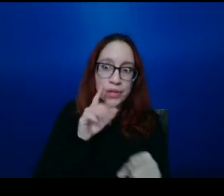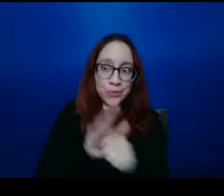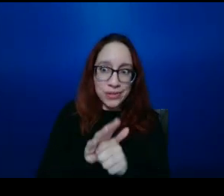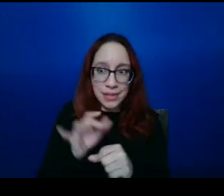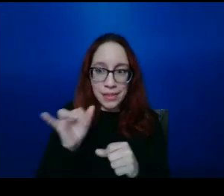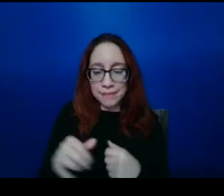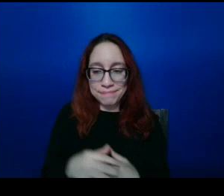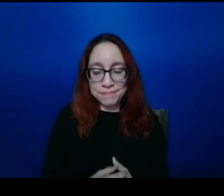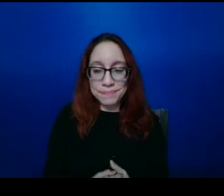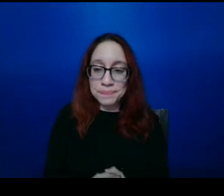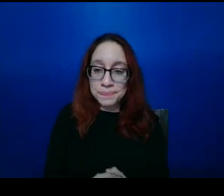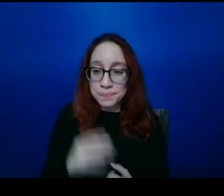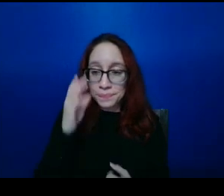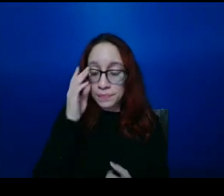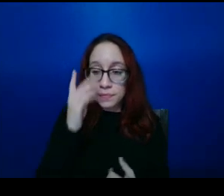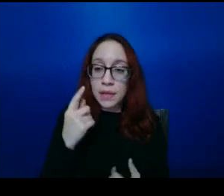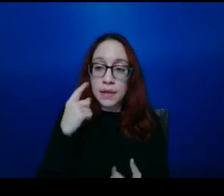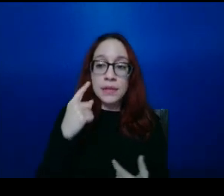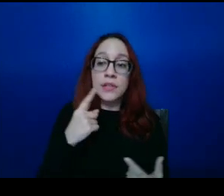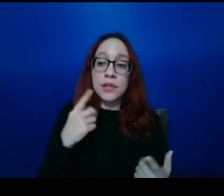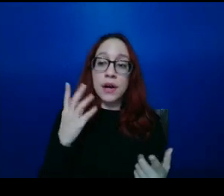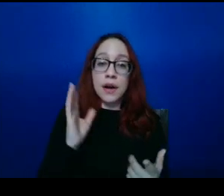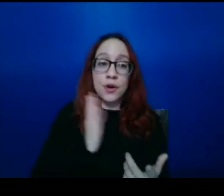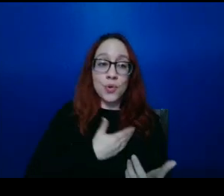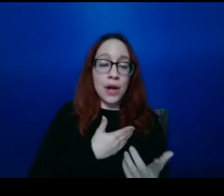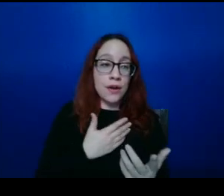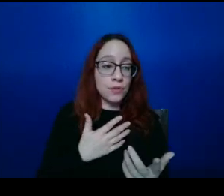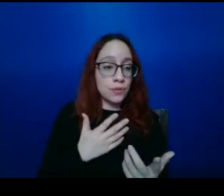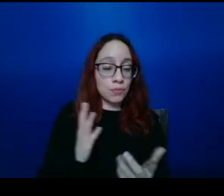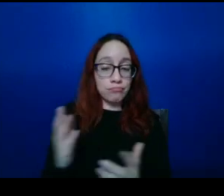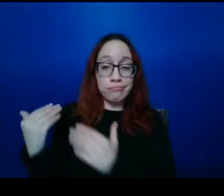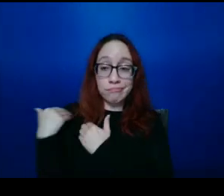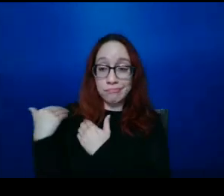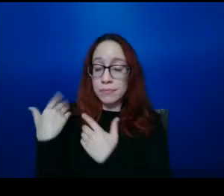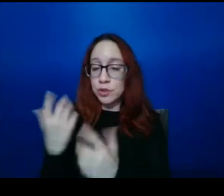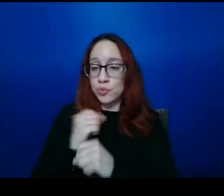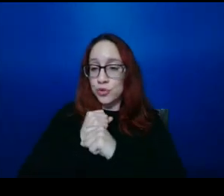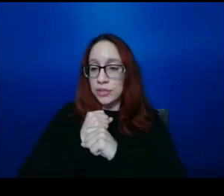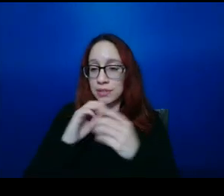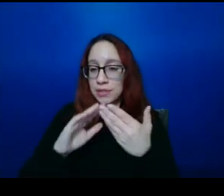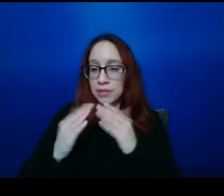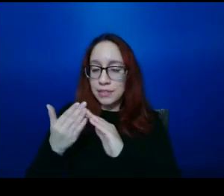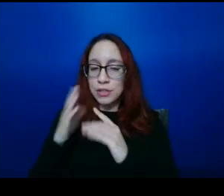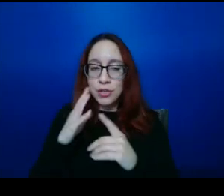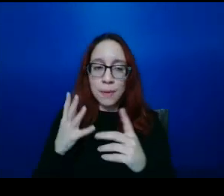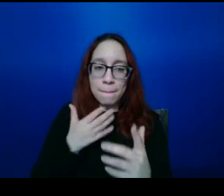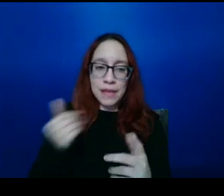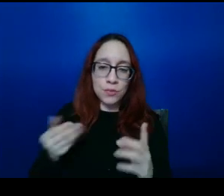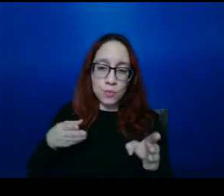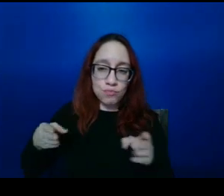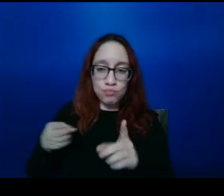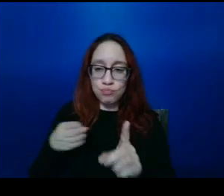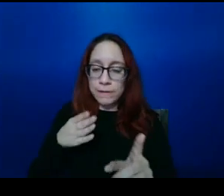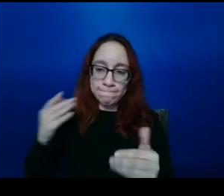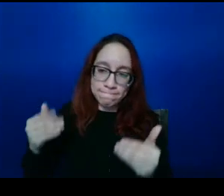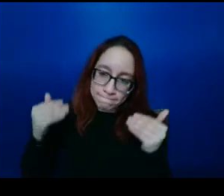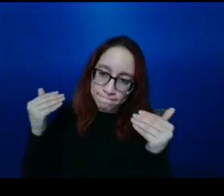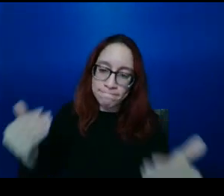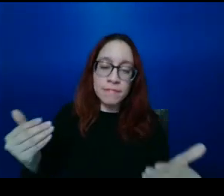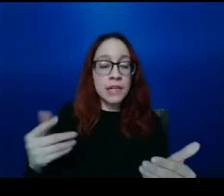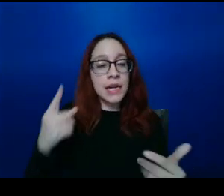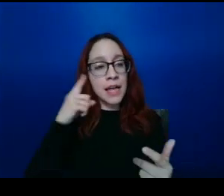that. I believe it's our duty to protect the city and to seek the best route to move forward. And I believe